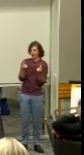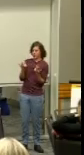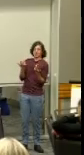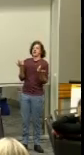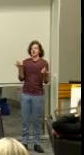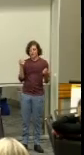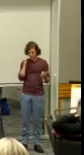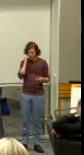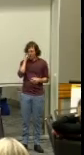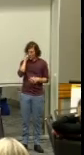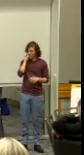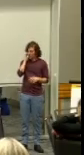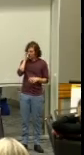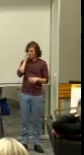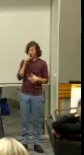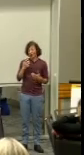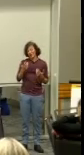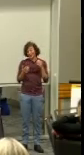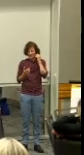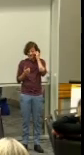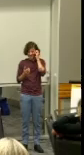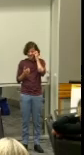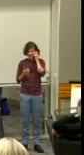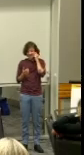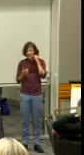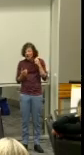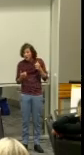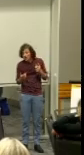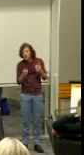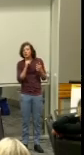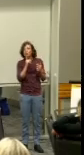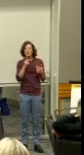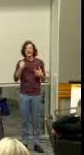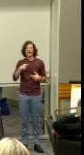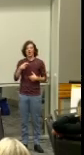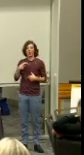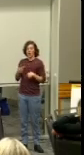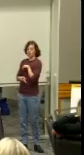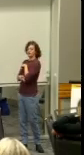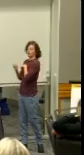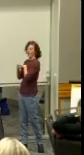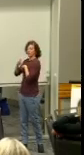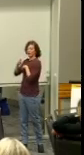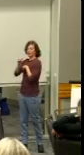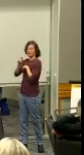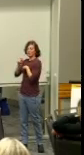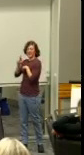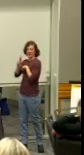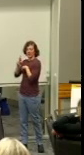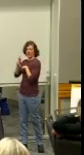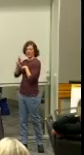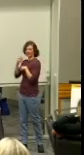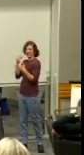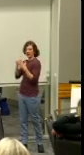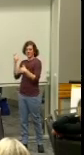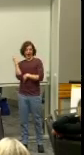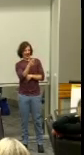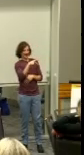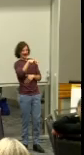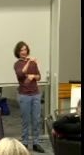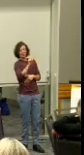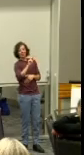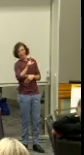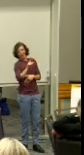do that. So to a certain extent, it's robbing Peter to pay Paul. So the student housing, we're lucky that we should be